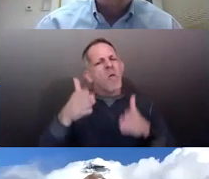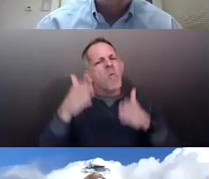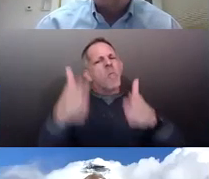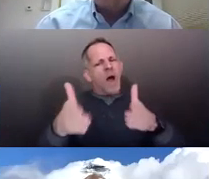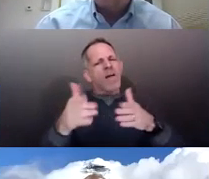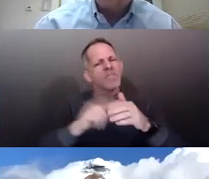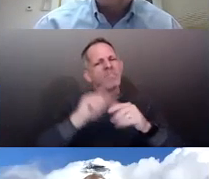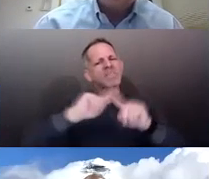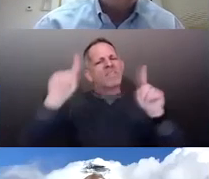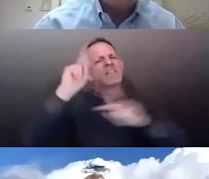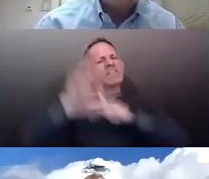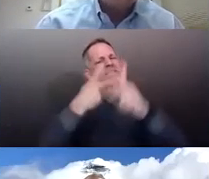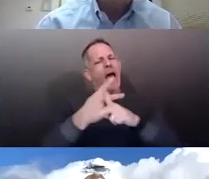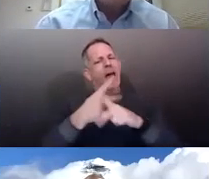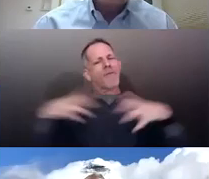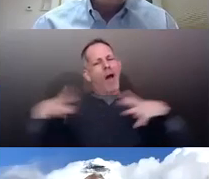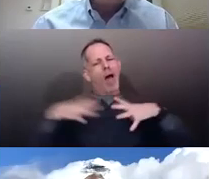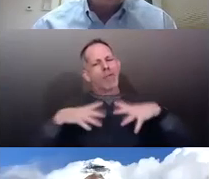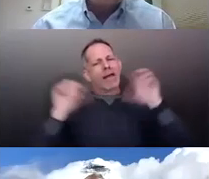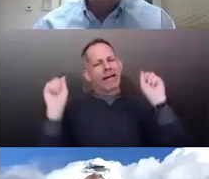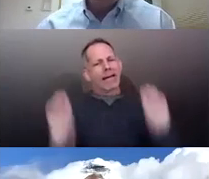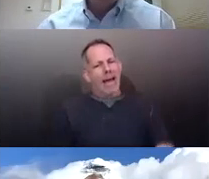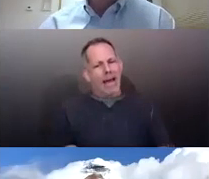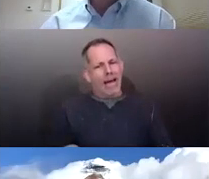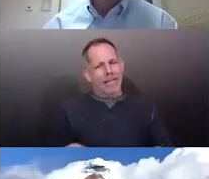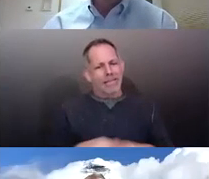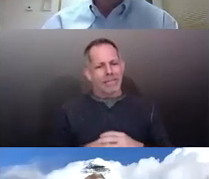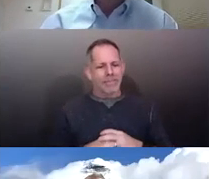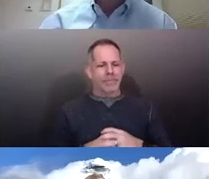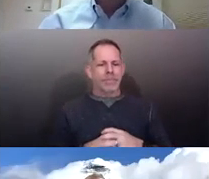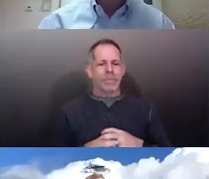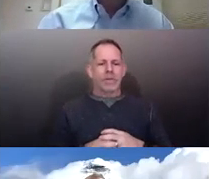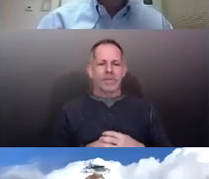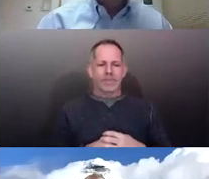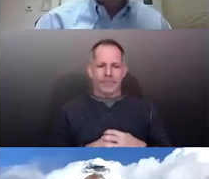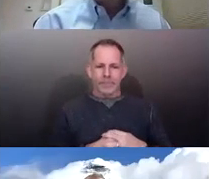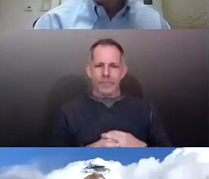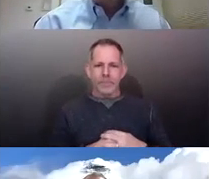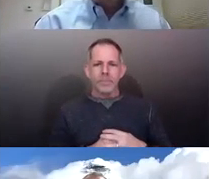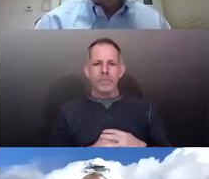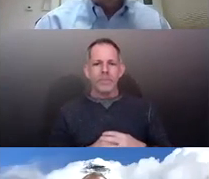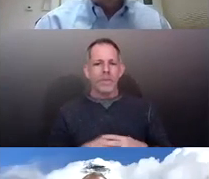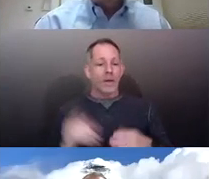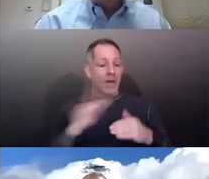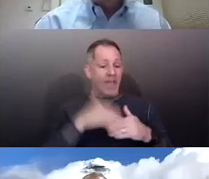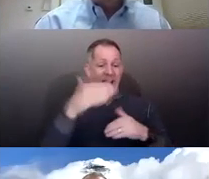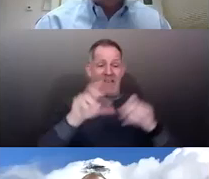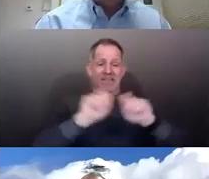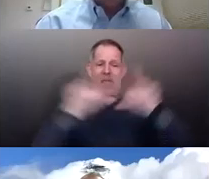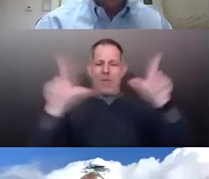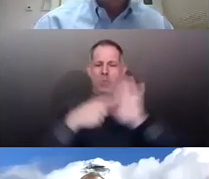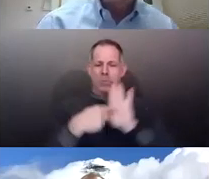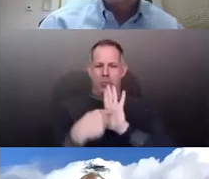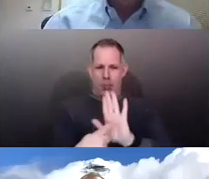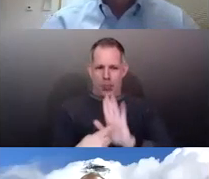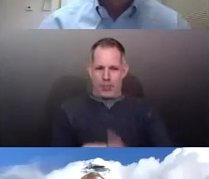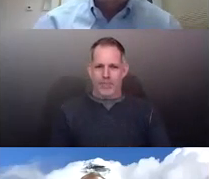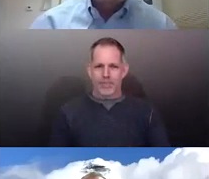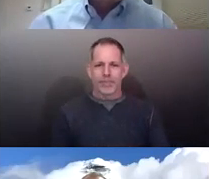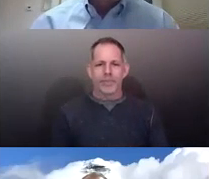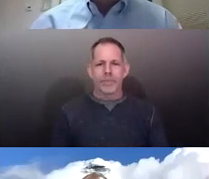together where we can transmit to one another. Next slide. Other items on the health district